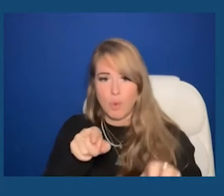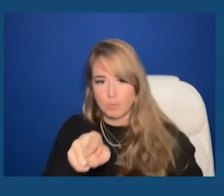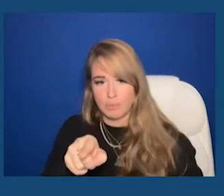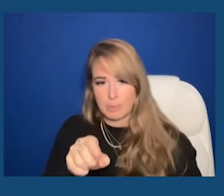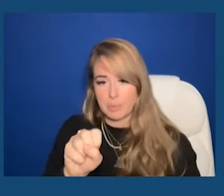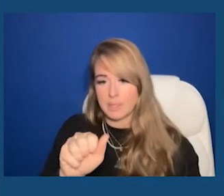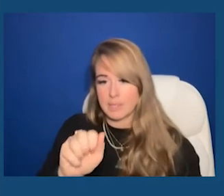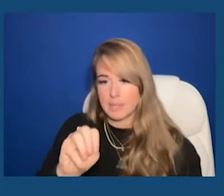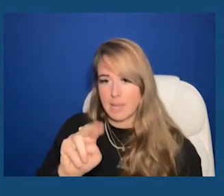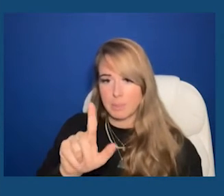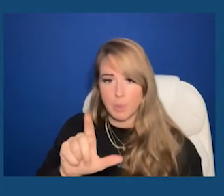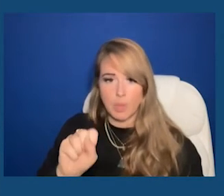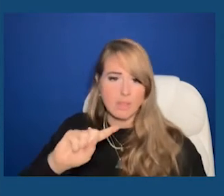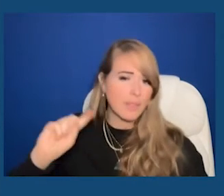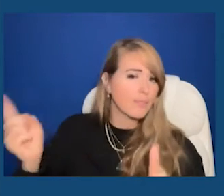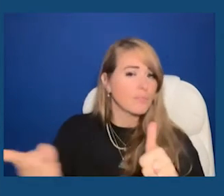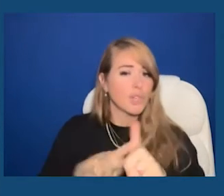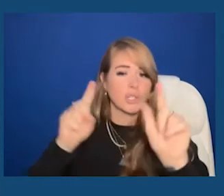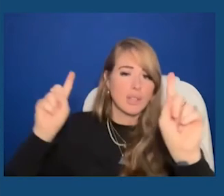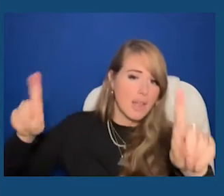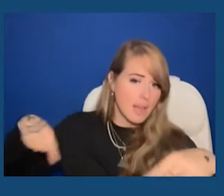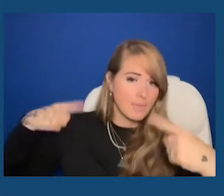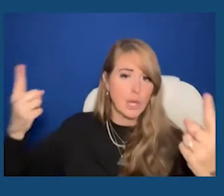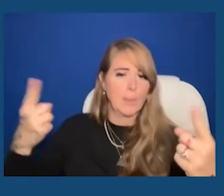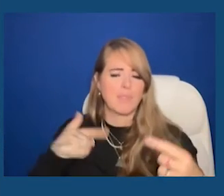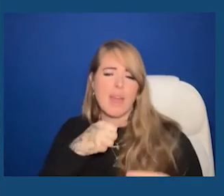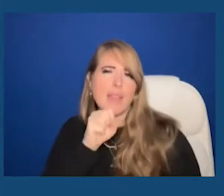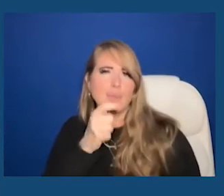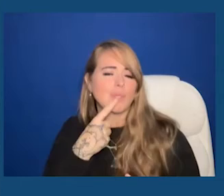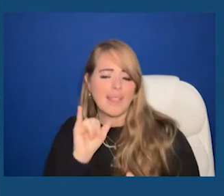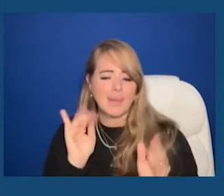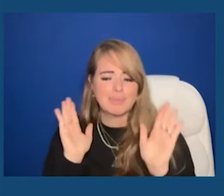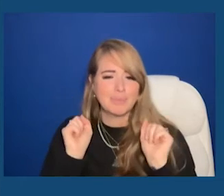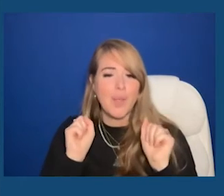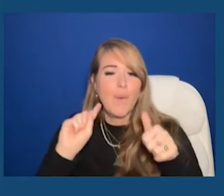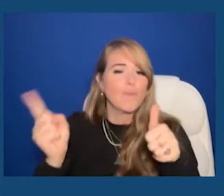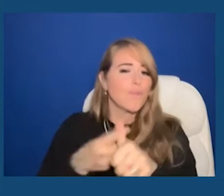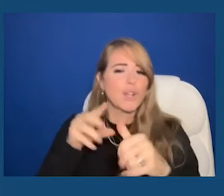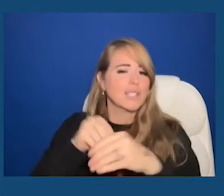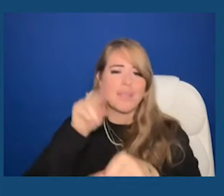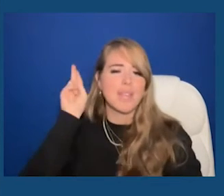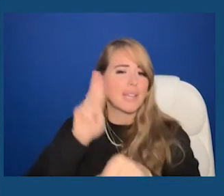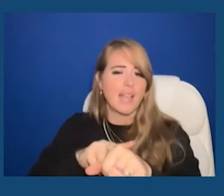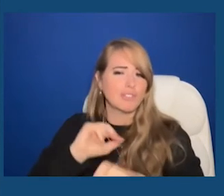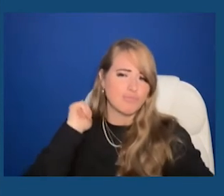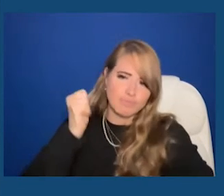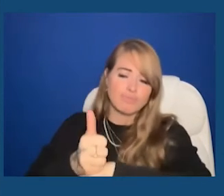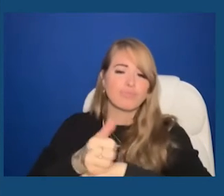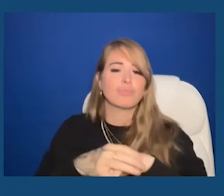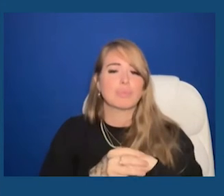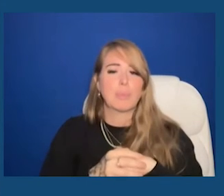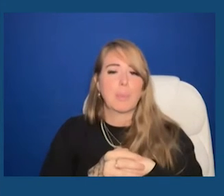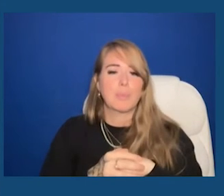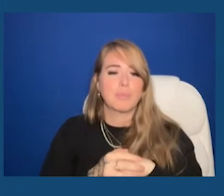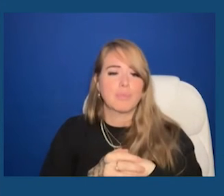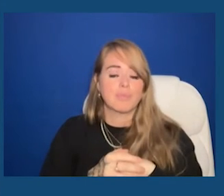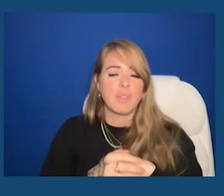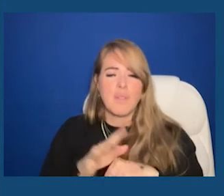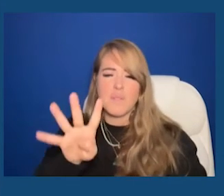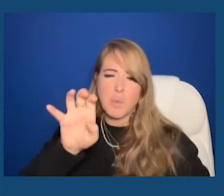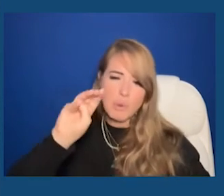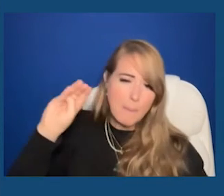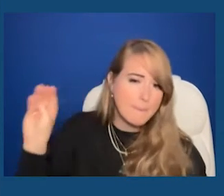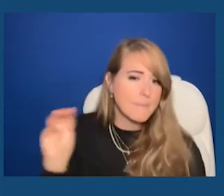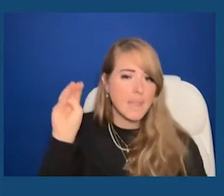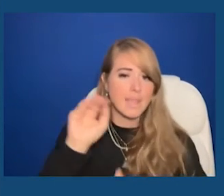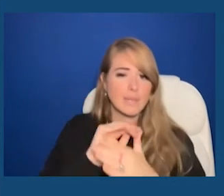First in the nation. I love saying that. First in the nation. 10-year, $400 million partnership between